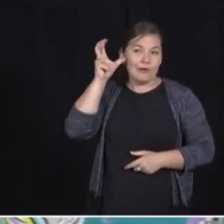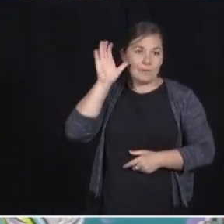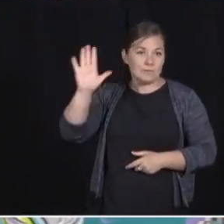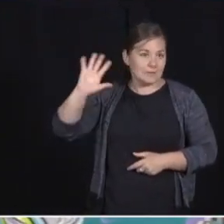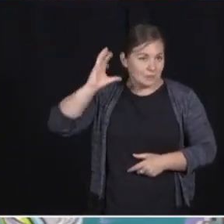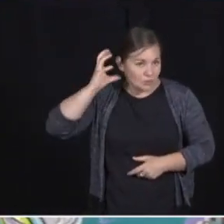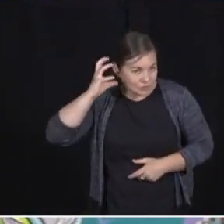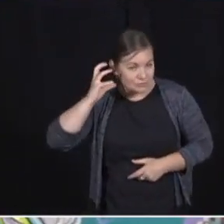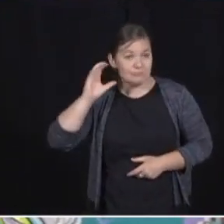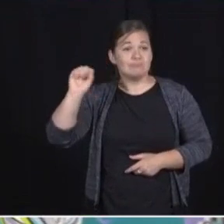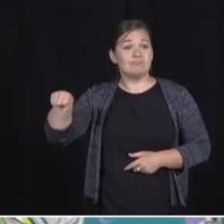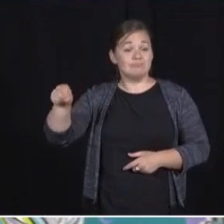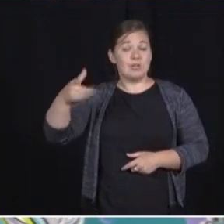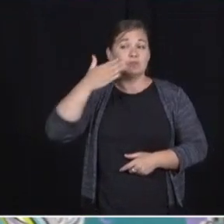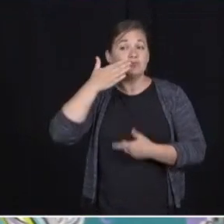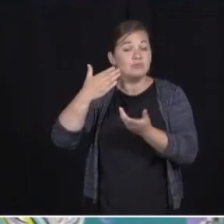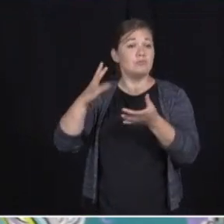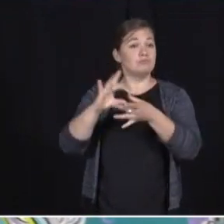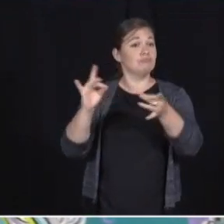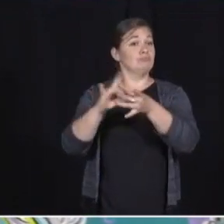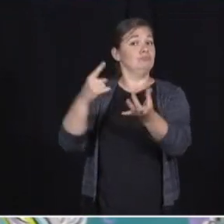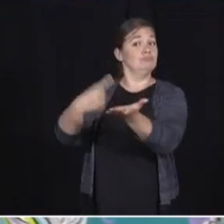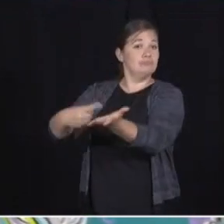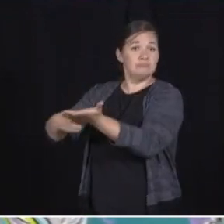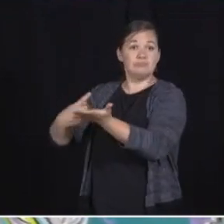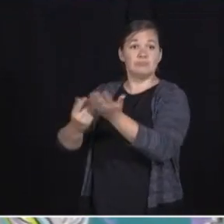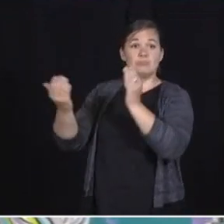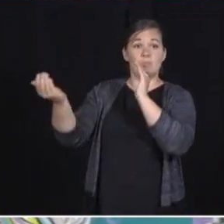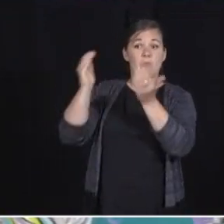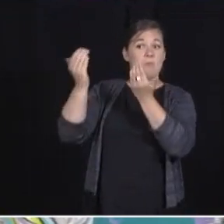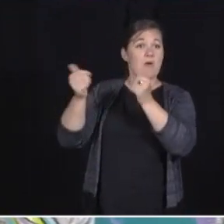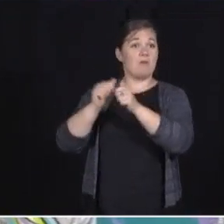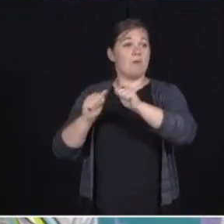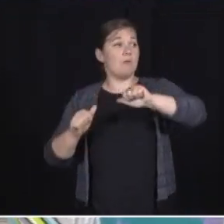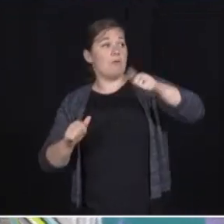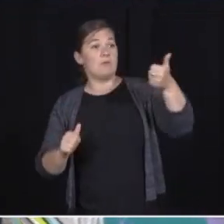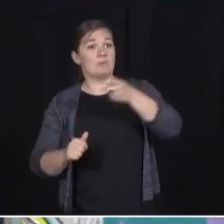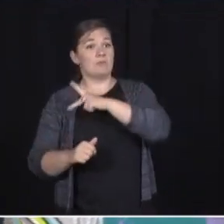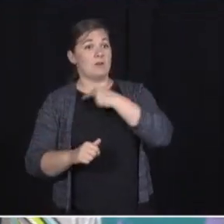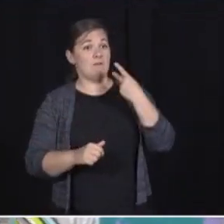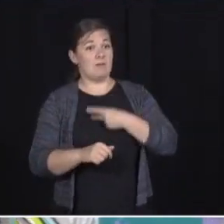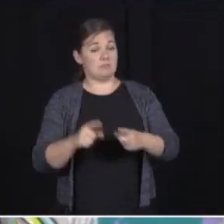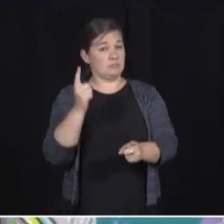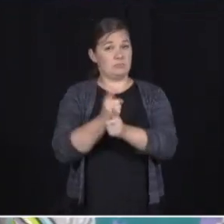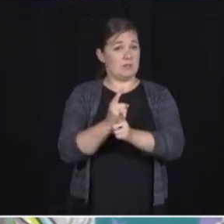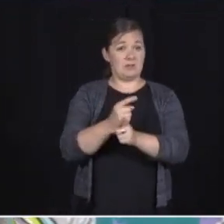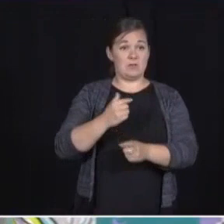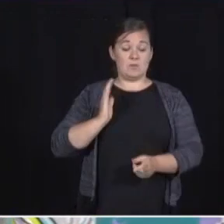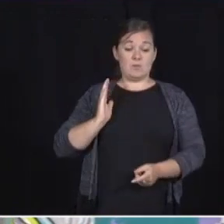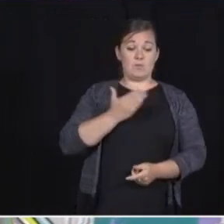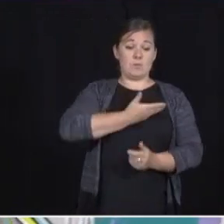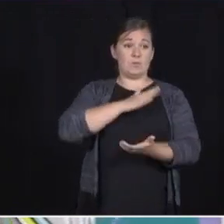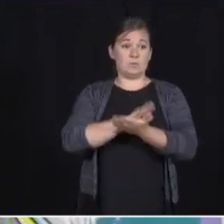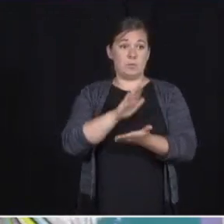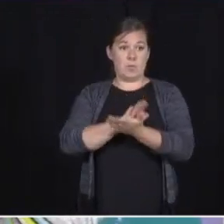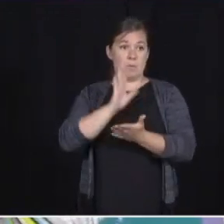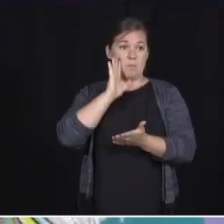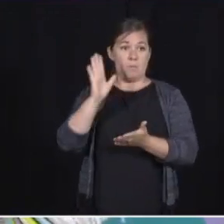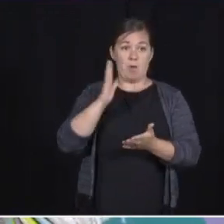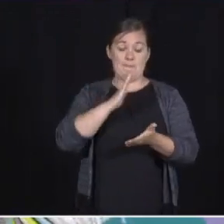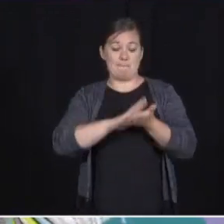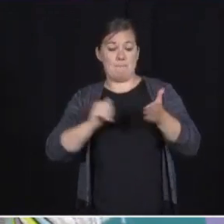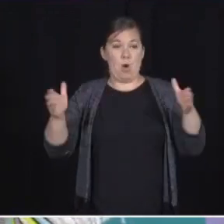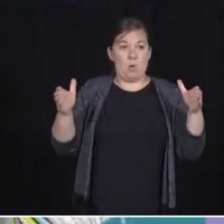comparator to ourselves versus other provinces. We have the lowest cohorts in the entire country, of some of